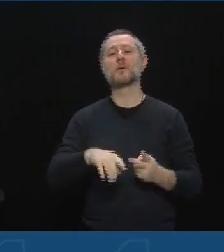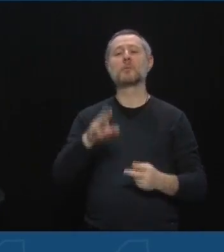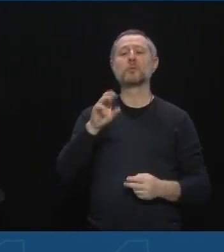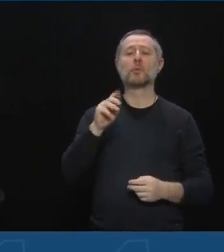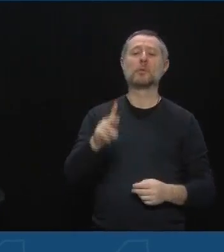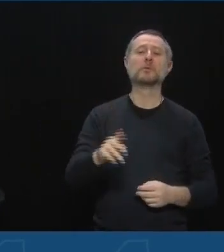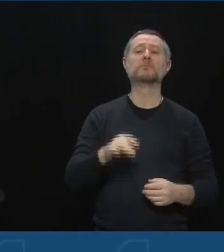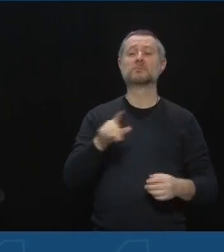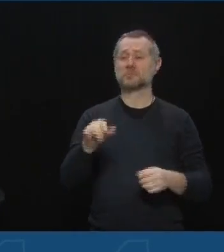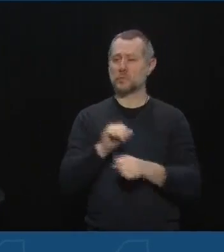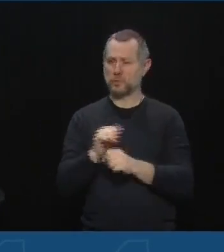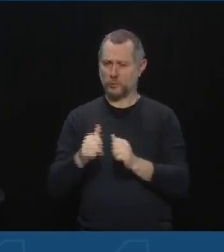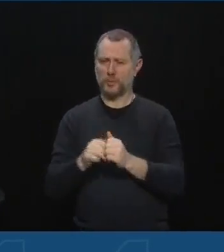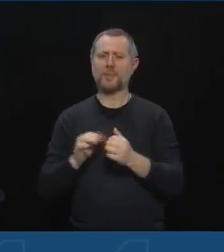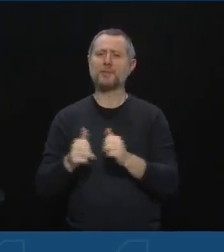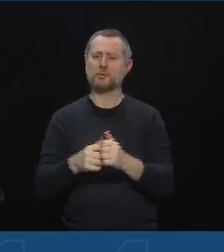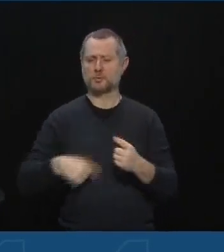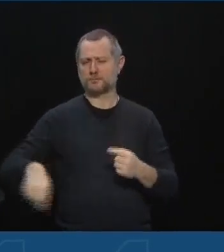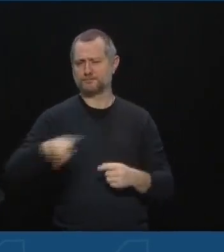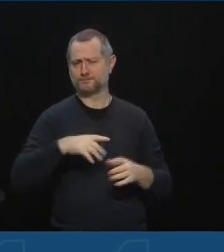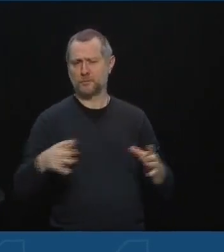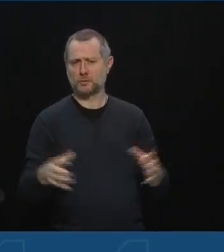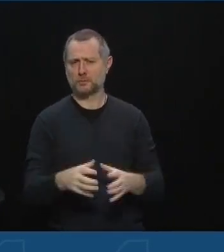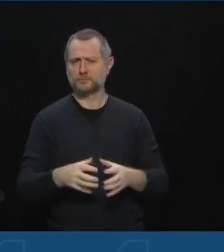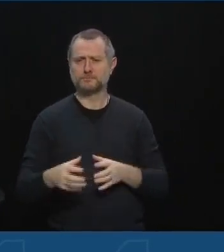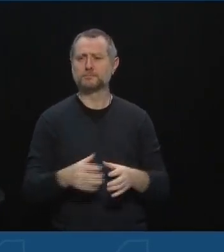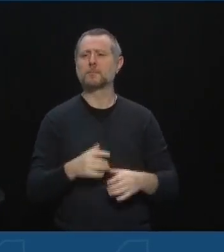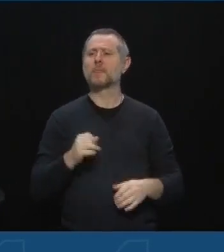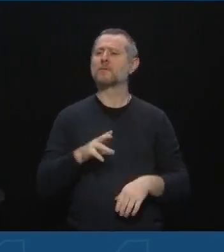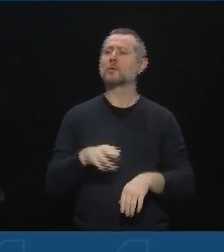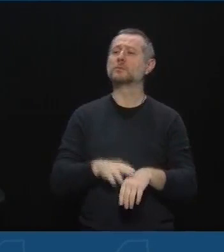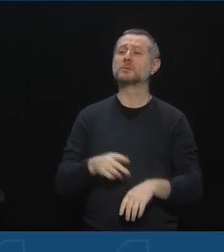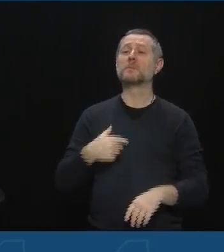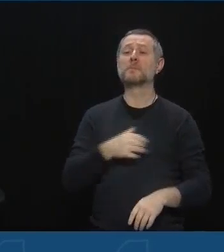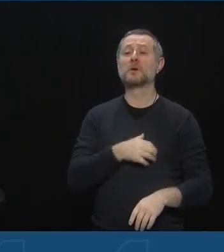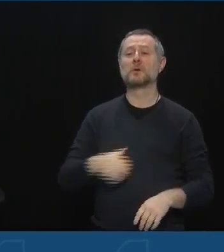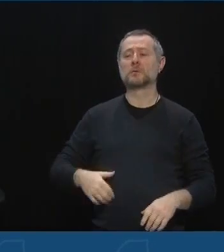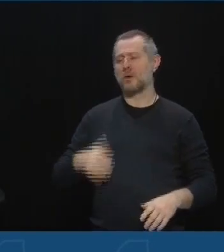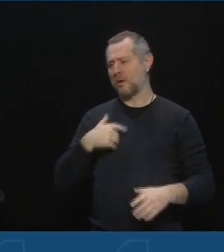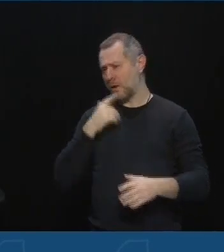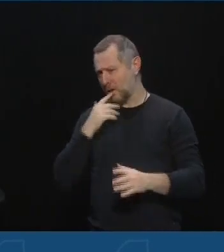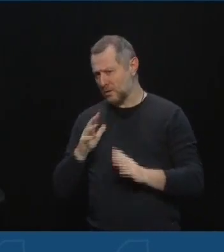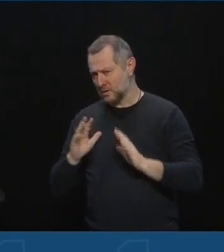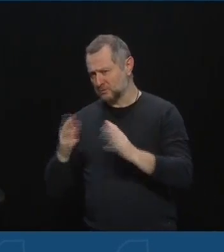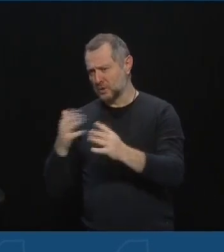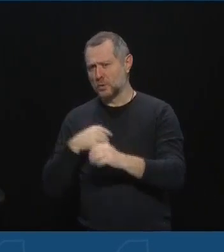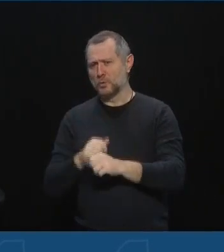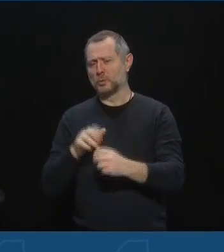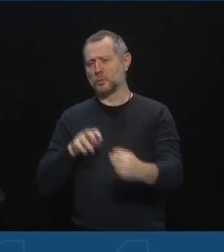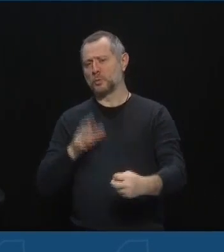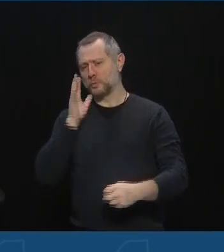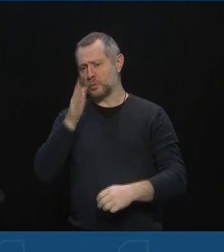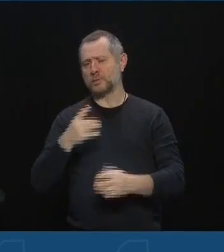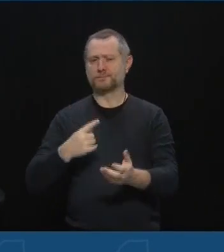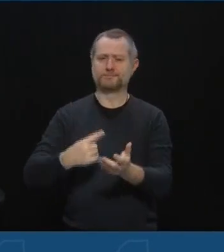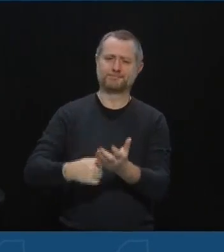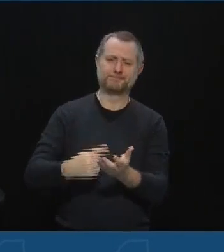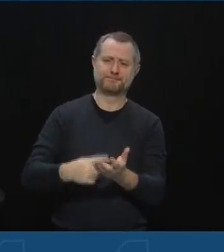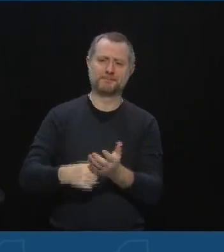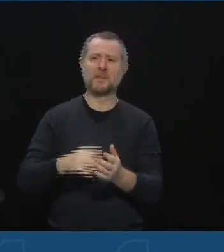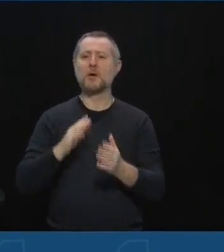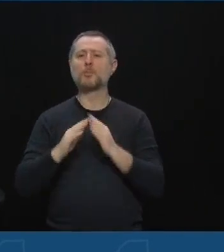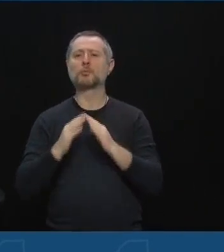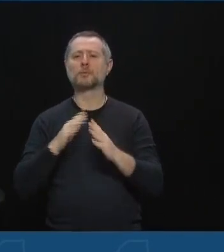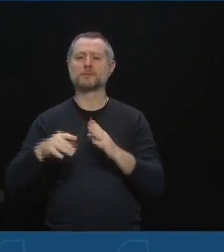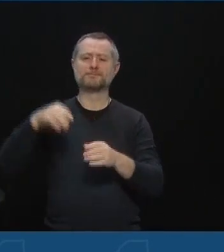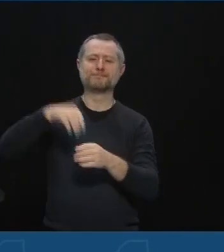together. And, of course, our great mayor, who I have a chance to sit down with after this to talk about the needs of the community as we deal with the